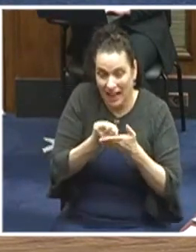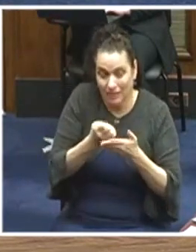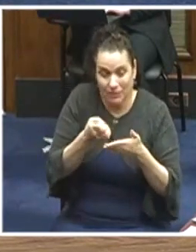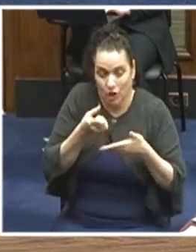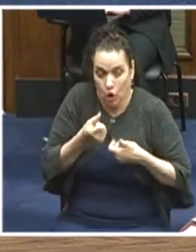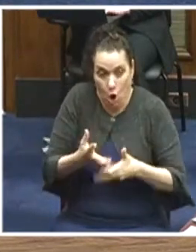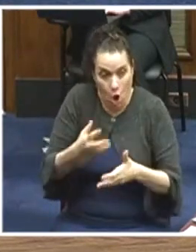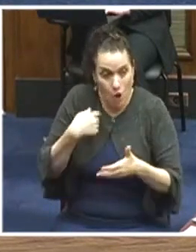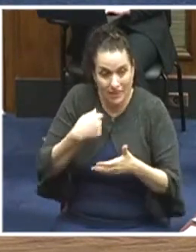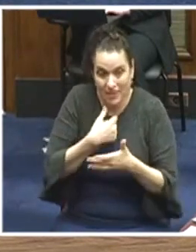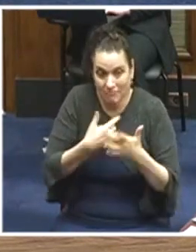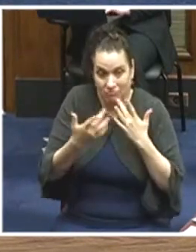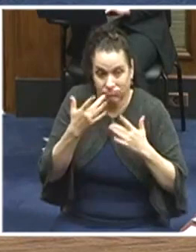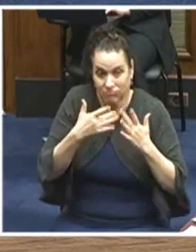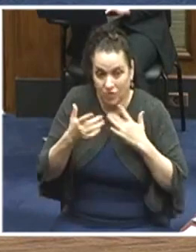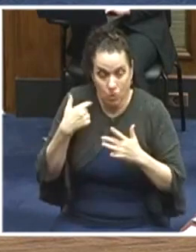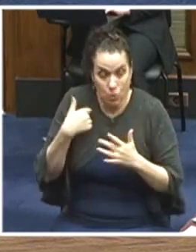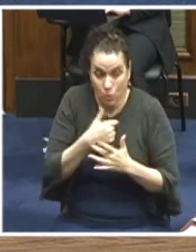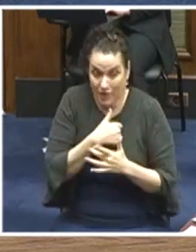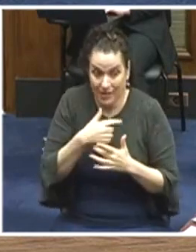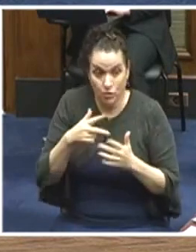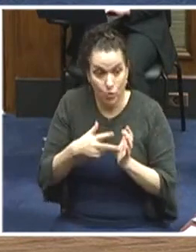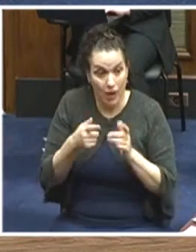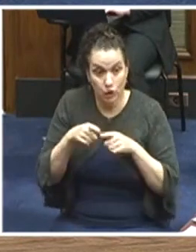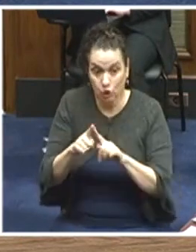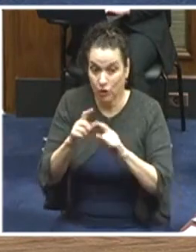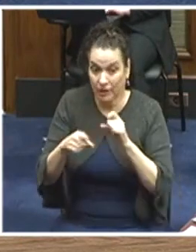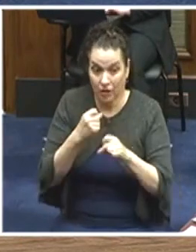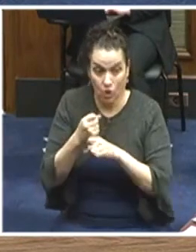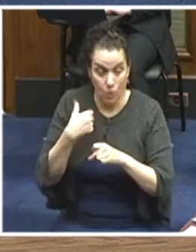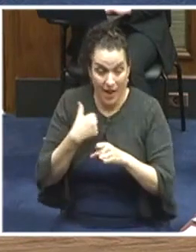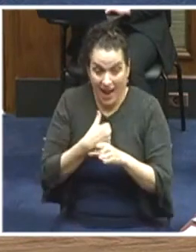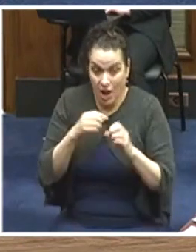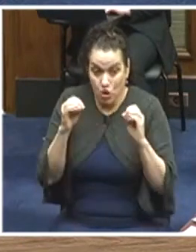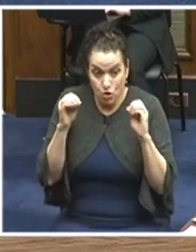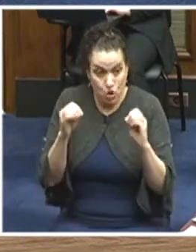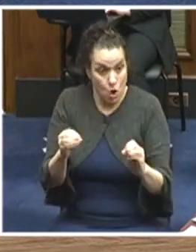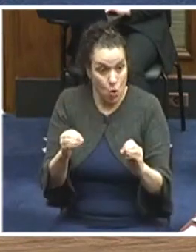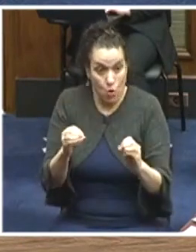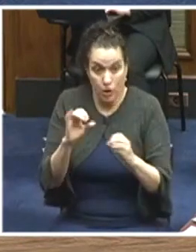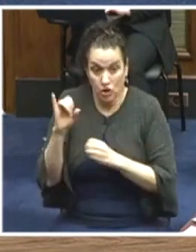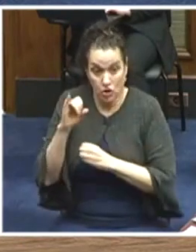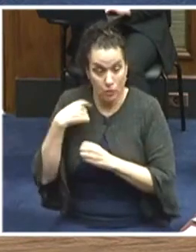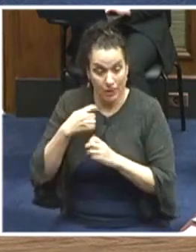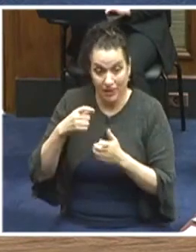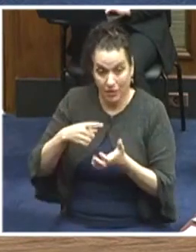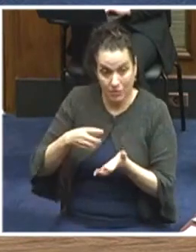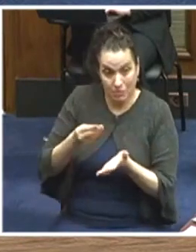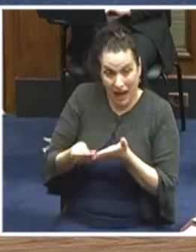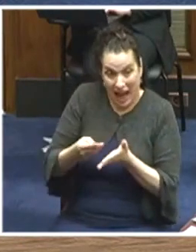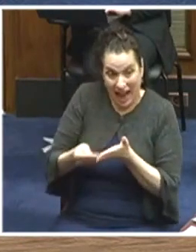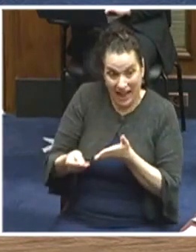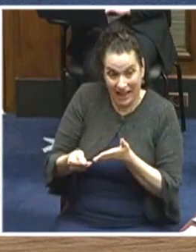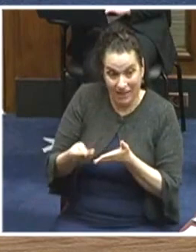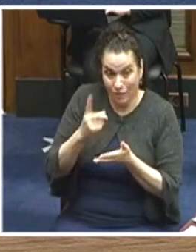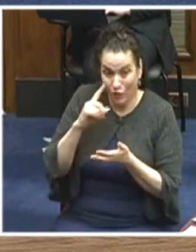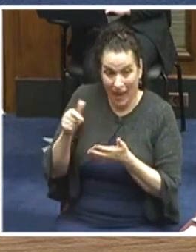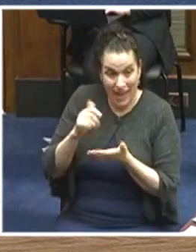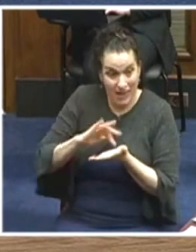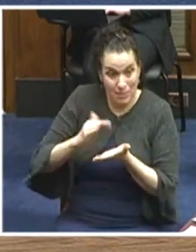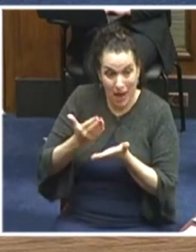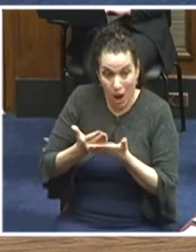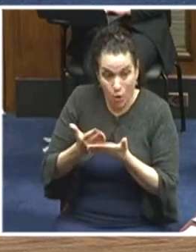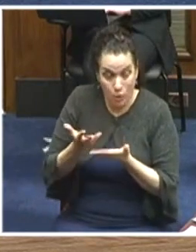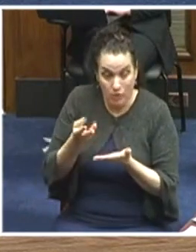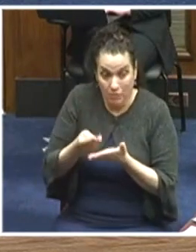we found ourselves with no insurance product to buy for any amount of money that could save a little girl battling